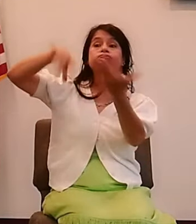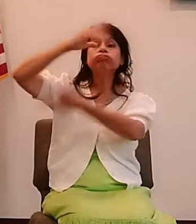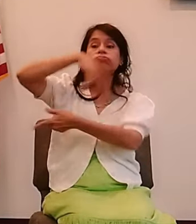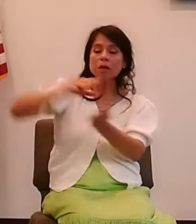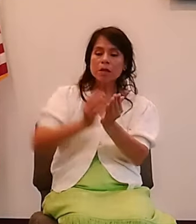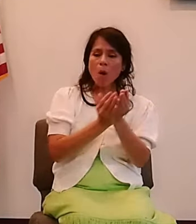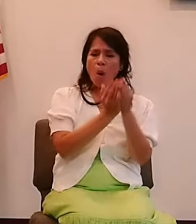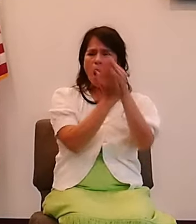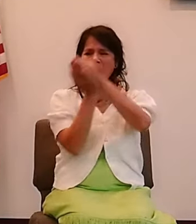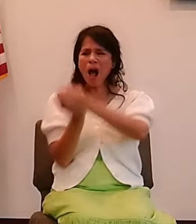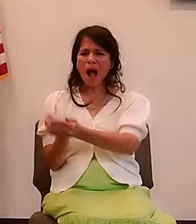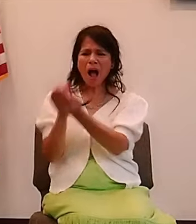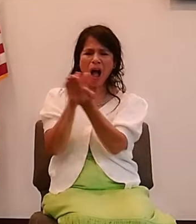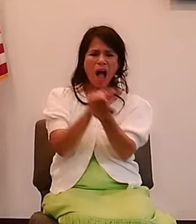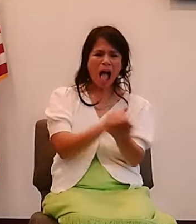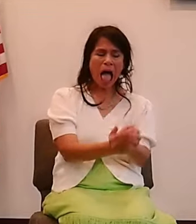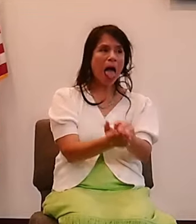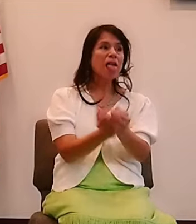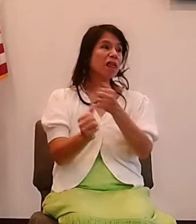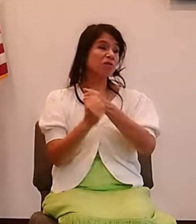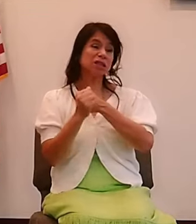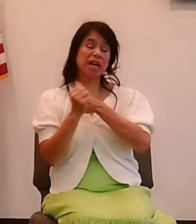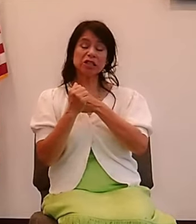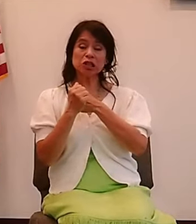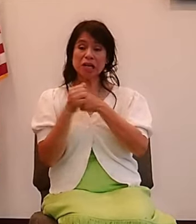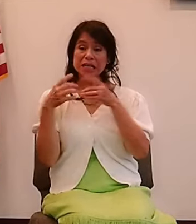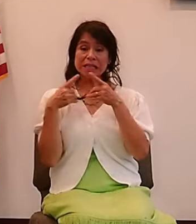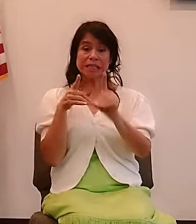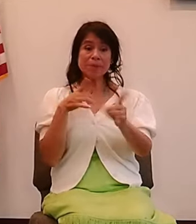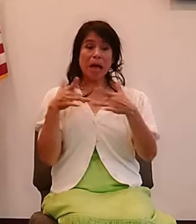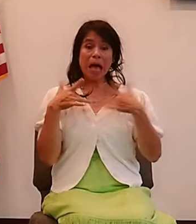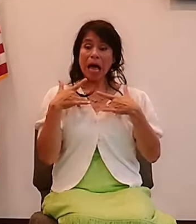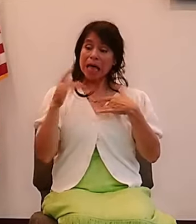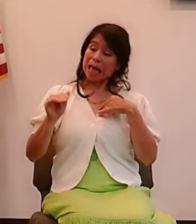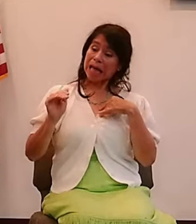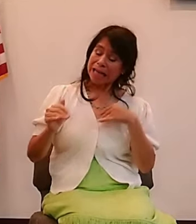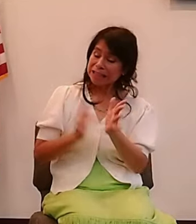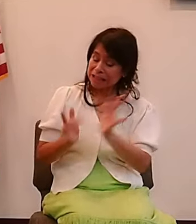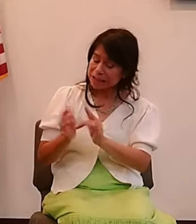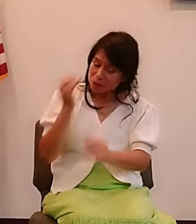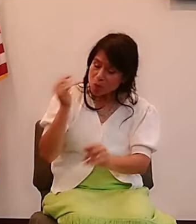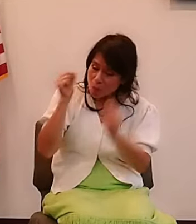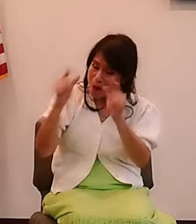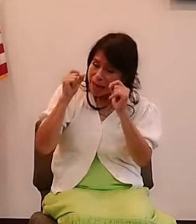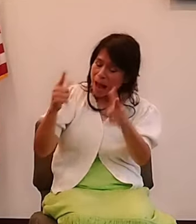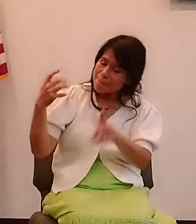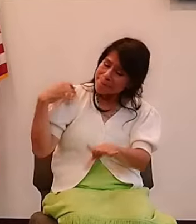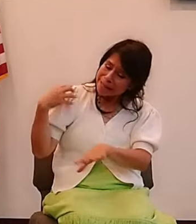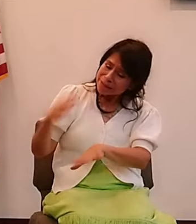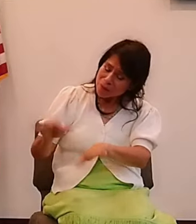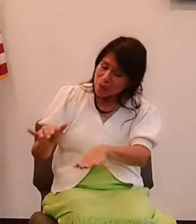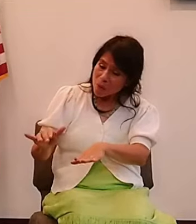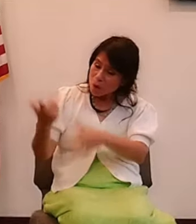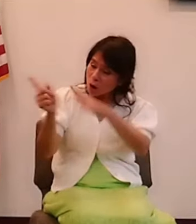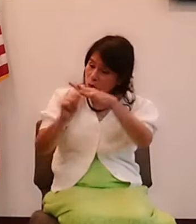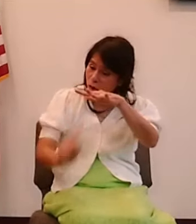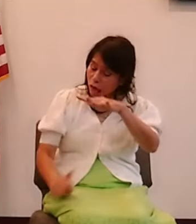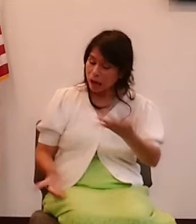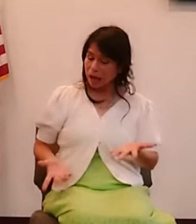swamped, and they were in great danger. The disciples went and woke him, saying, "Master, Master, we're going to